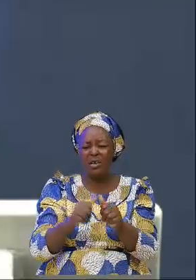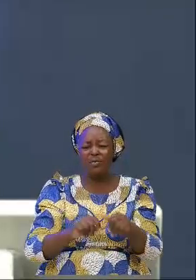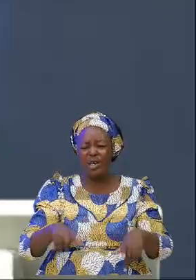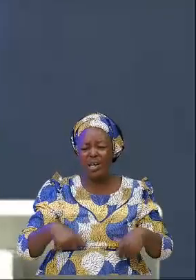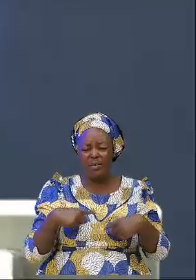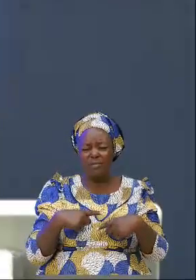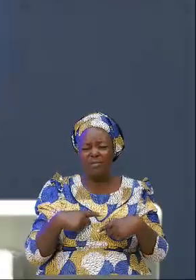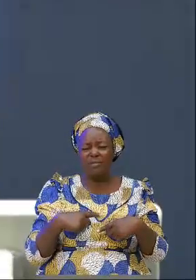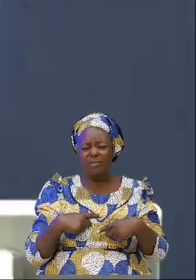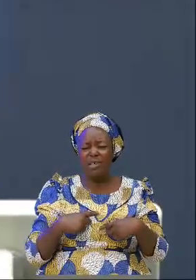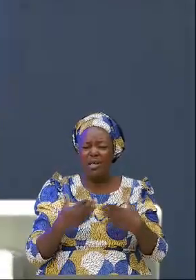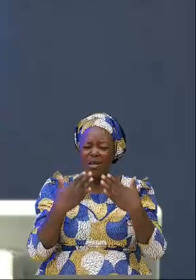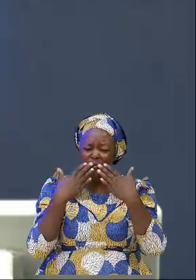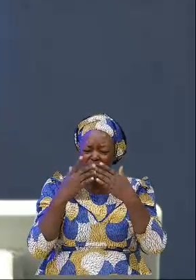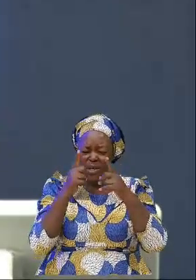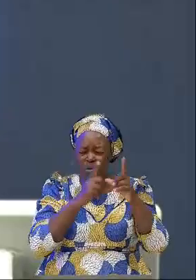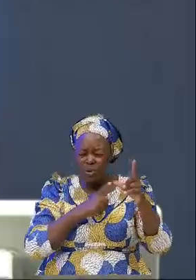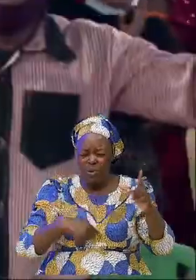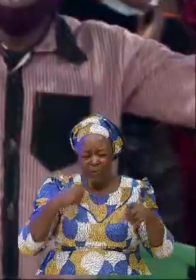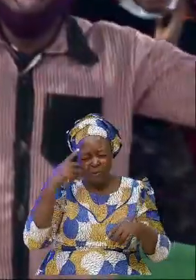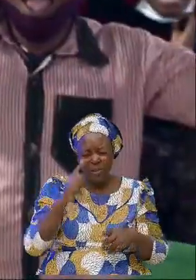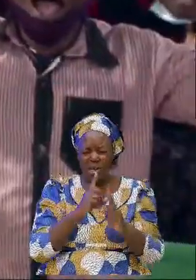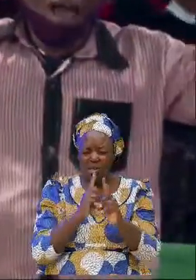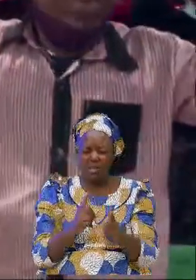Confirm the miracle in every life.